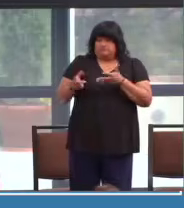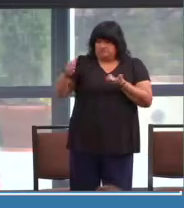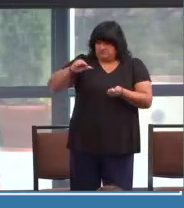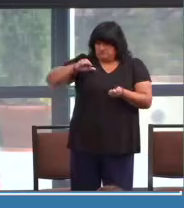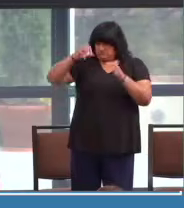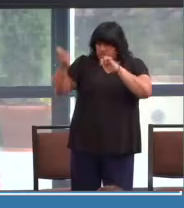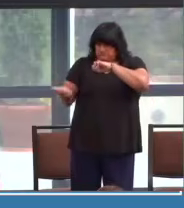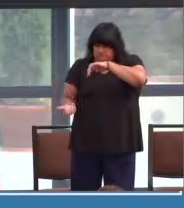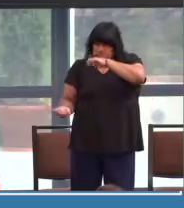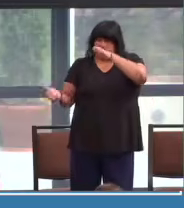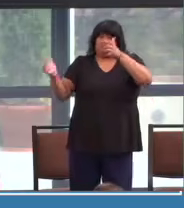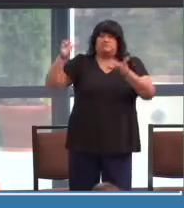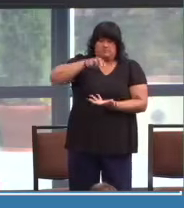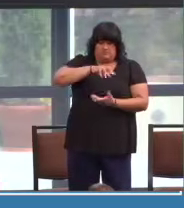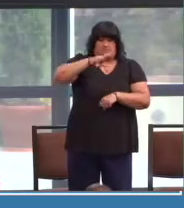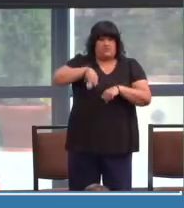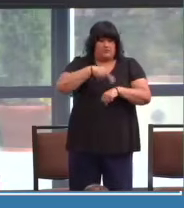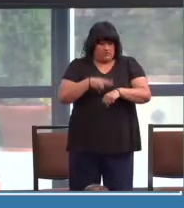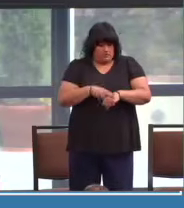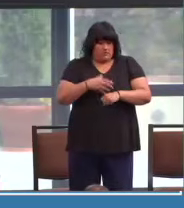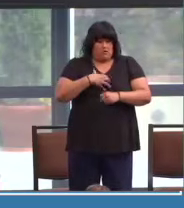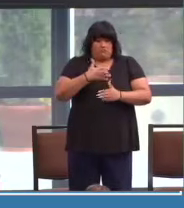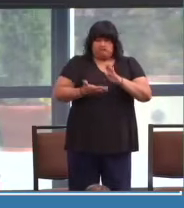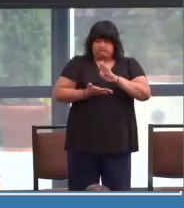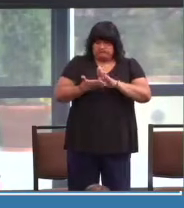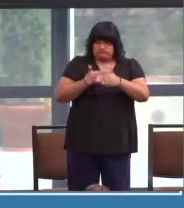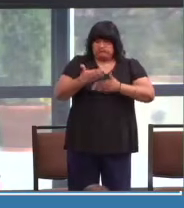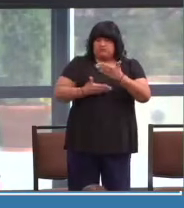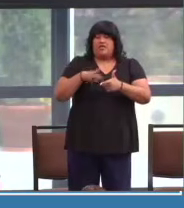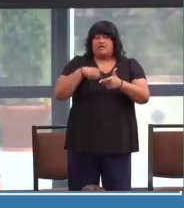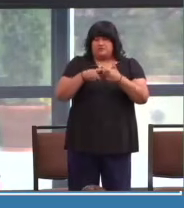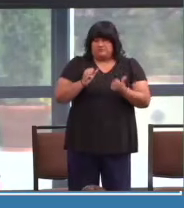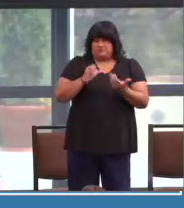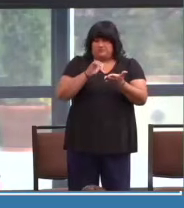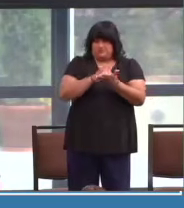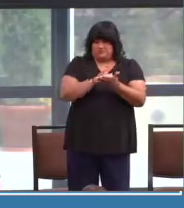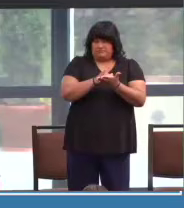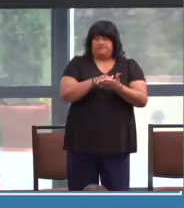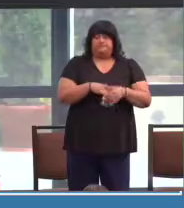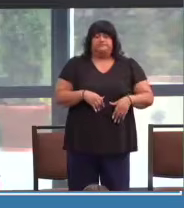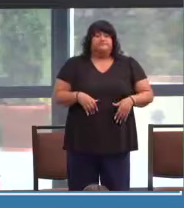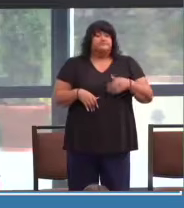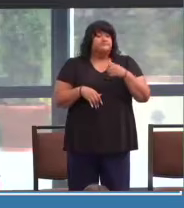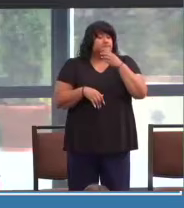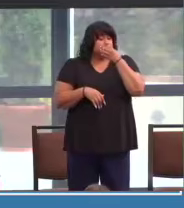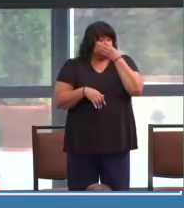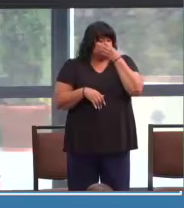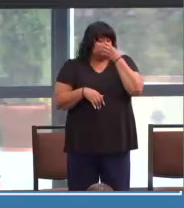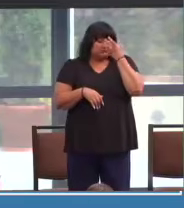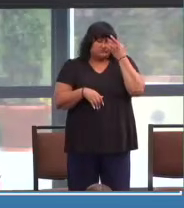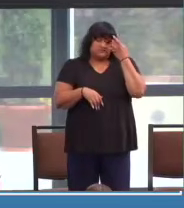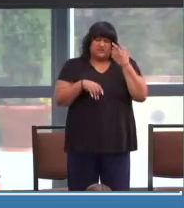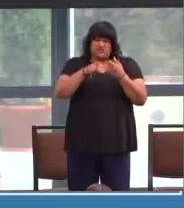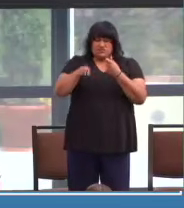you could reapproach that and see maybe what kind of risks are there. But yeah, certain medications, we don't know what they do to